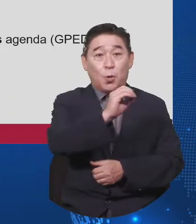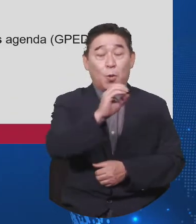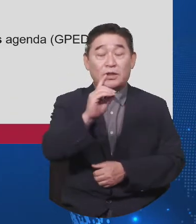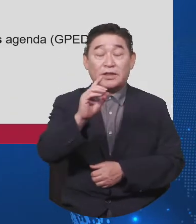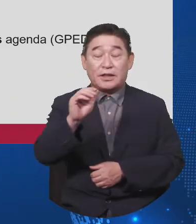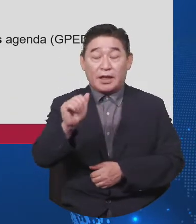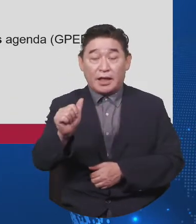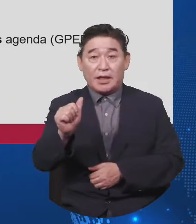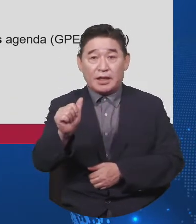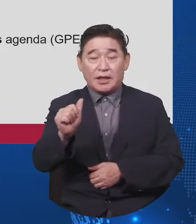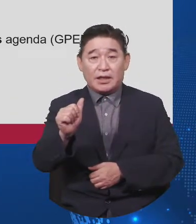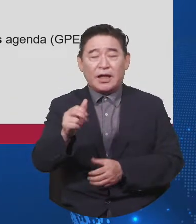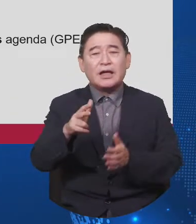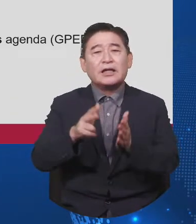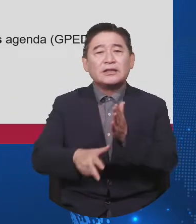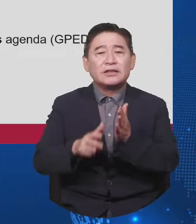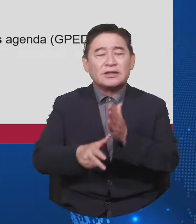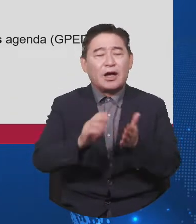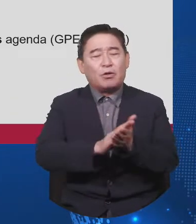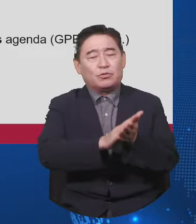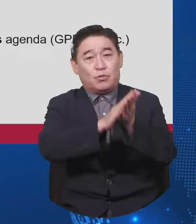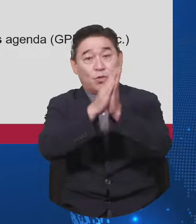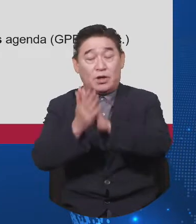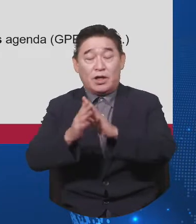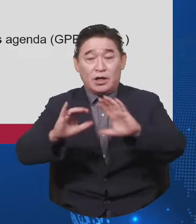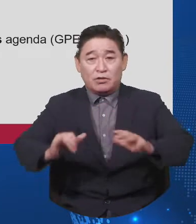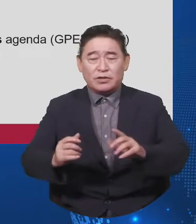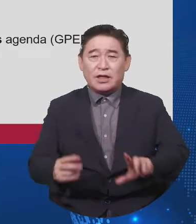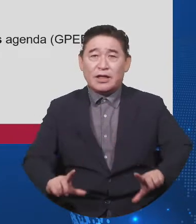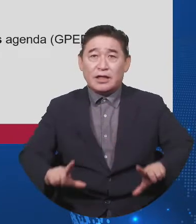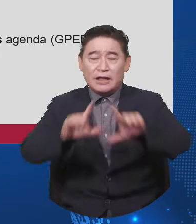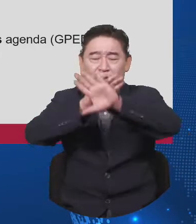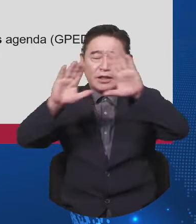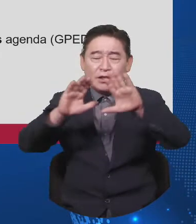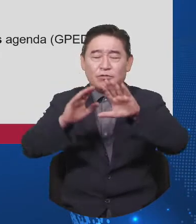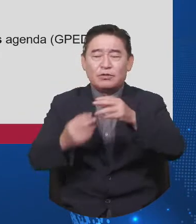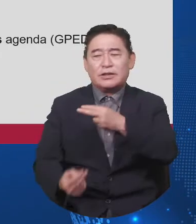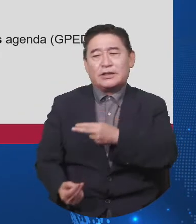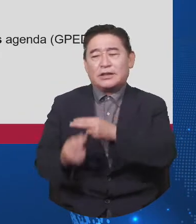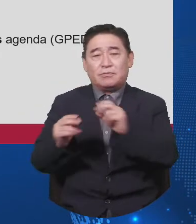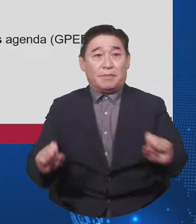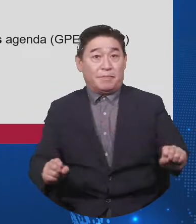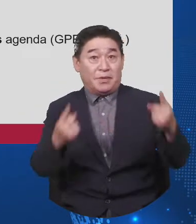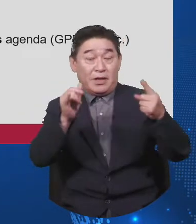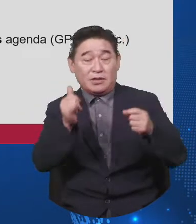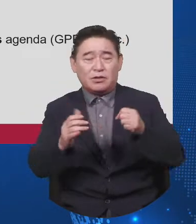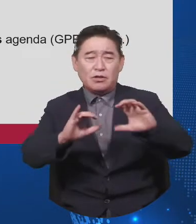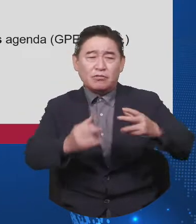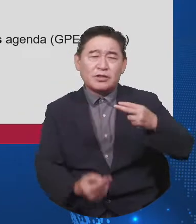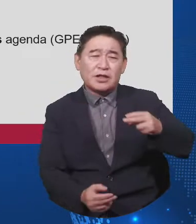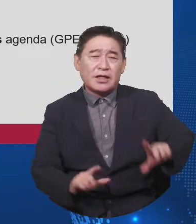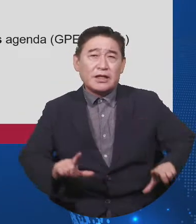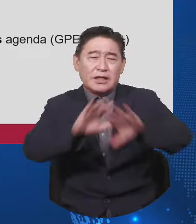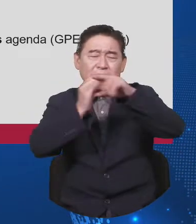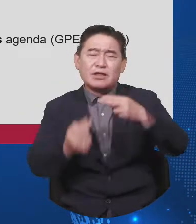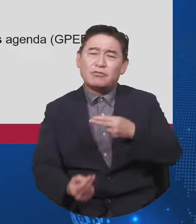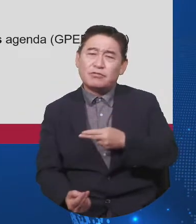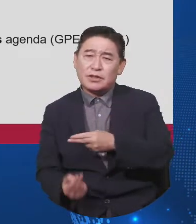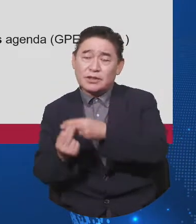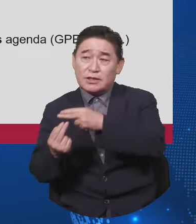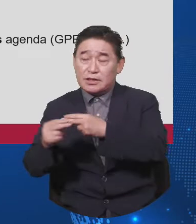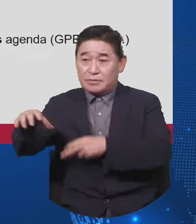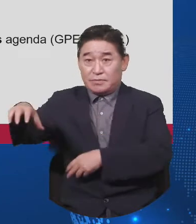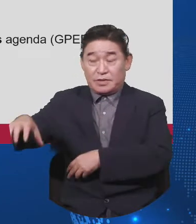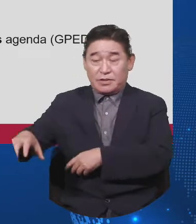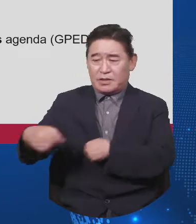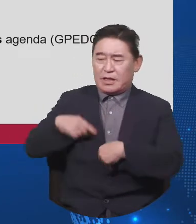and international climate finance. And my assumption is international climate finance will be maybe the main driver, at least